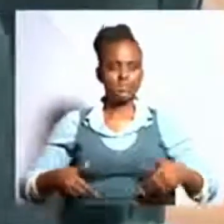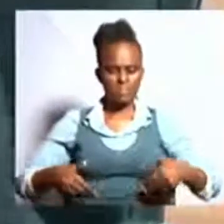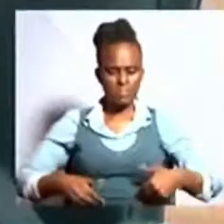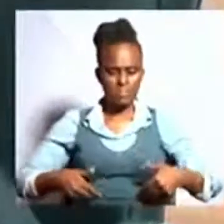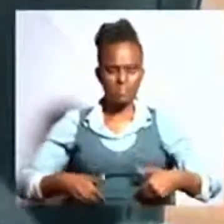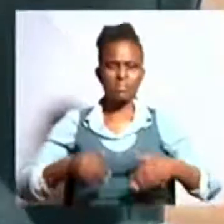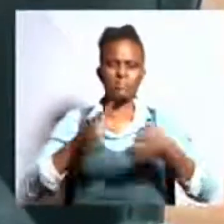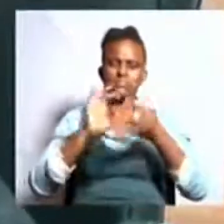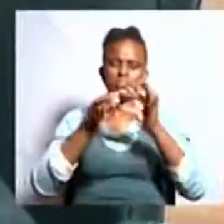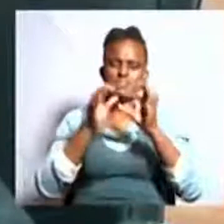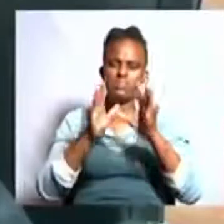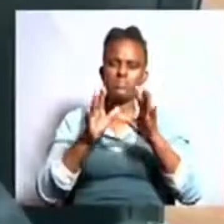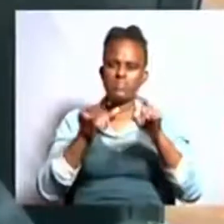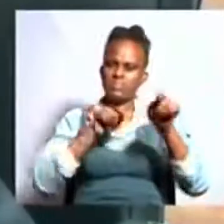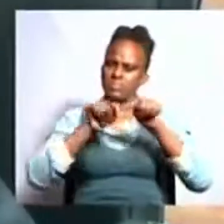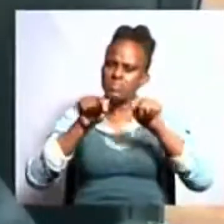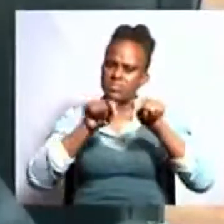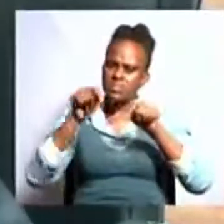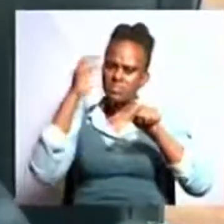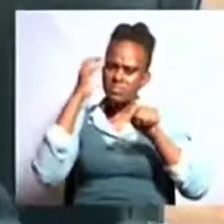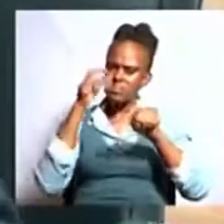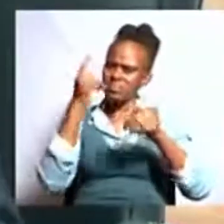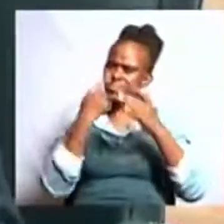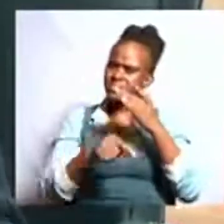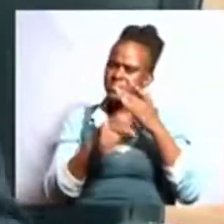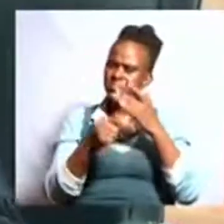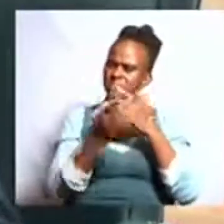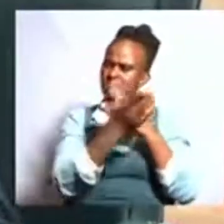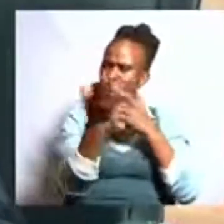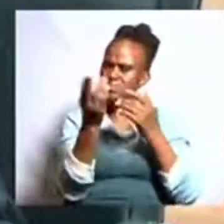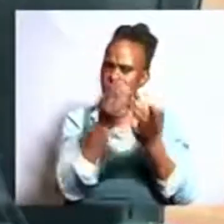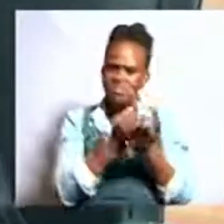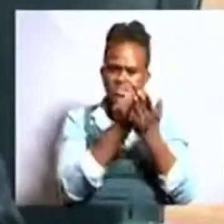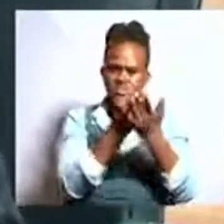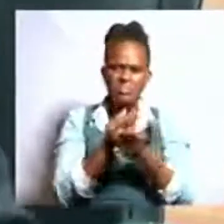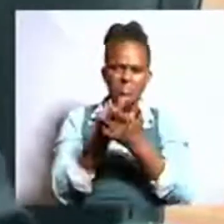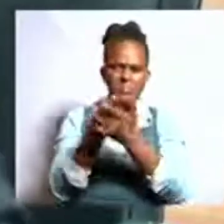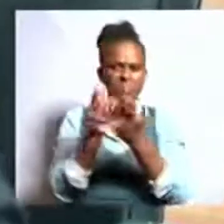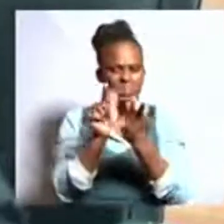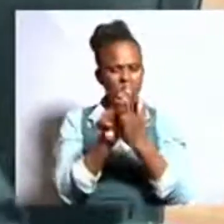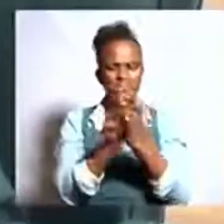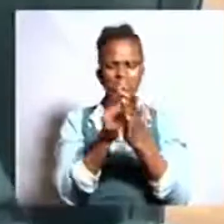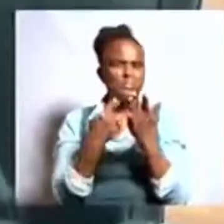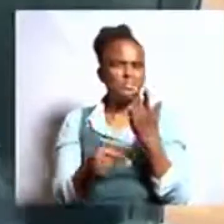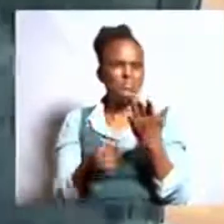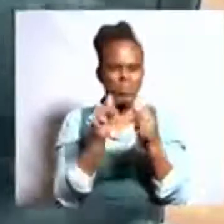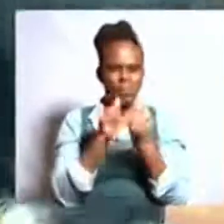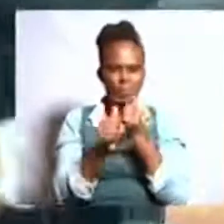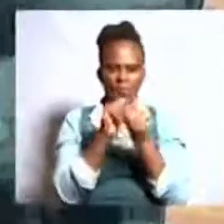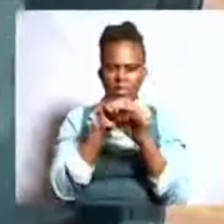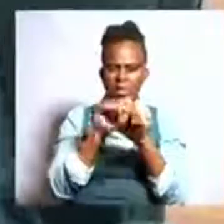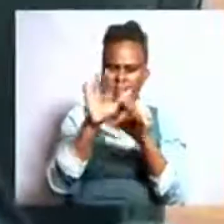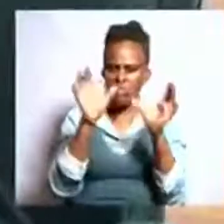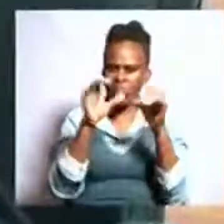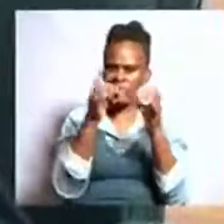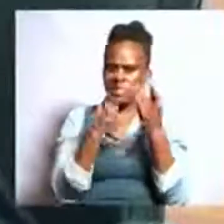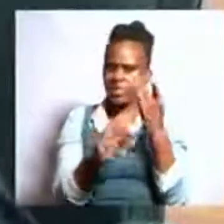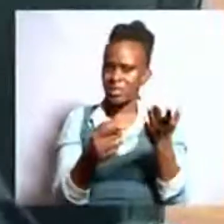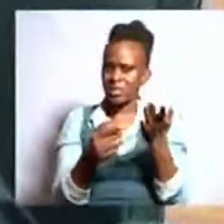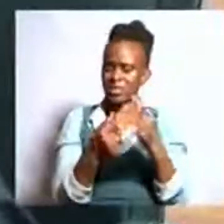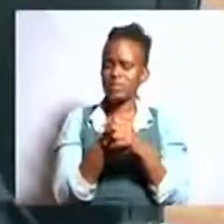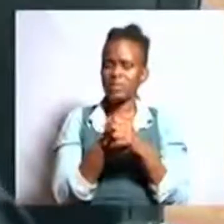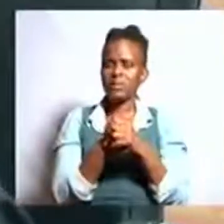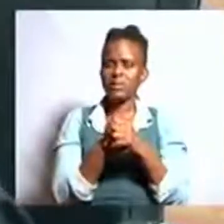Coordinator youth. Controlling officer, what were they recommending to Lusaka, that committee?